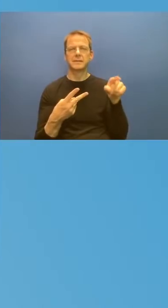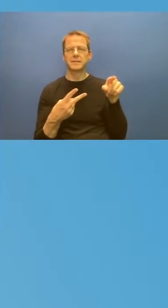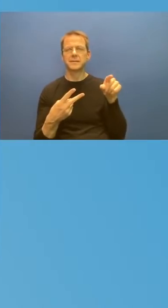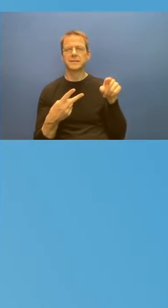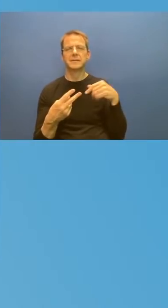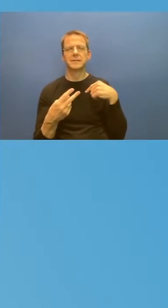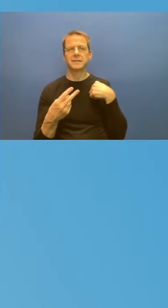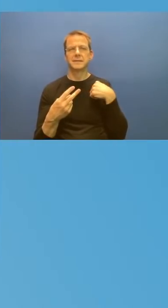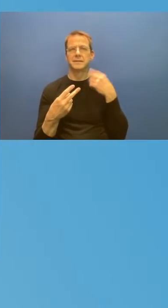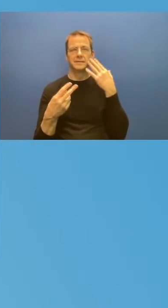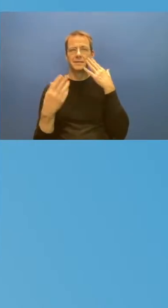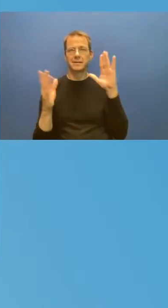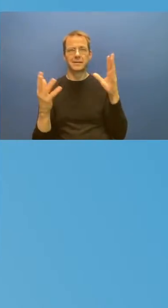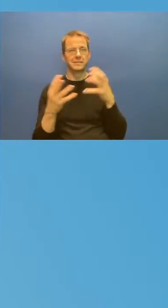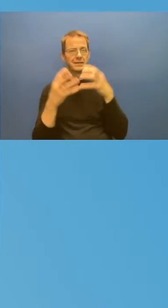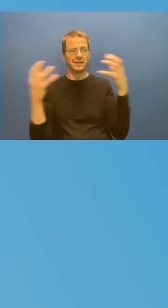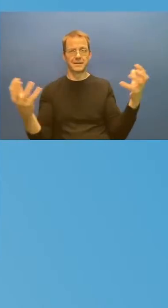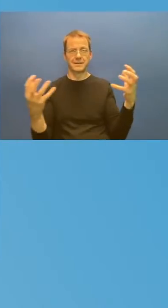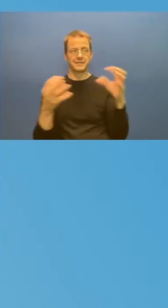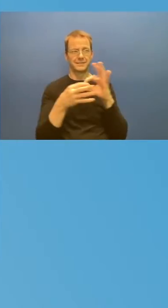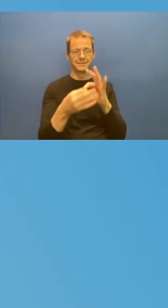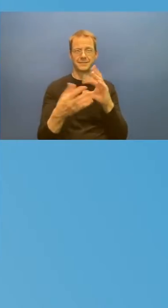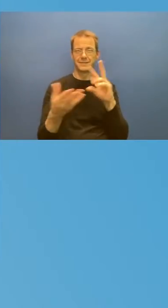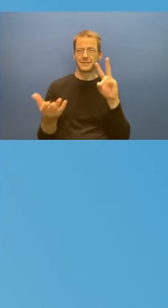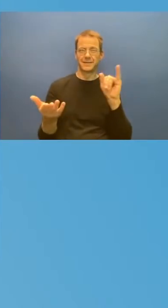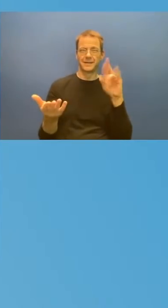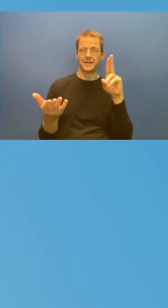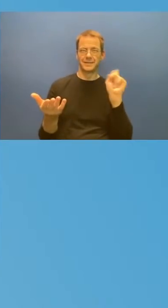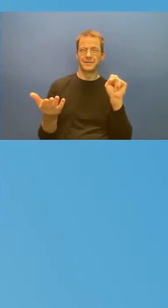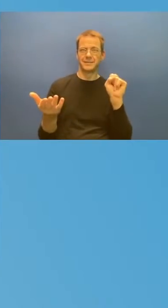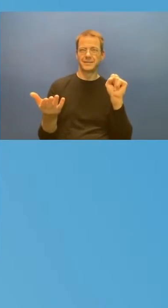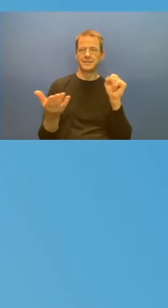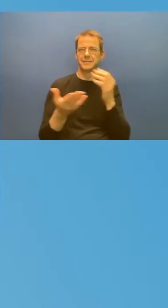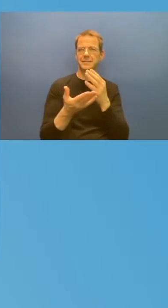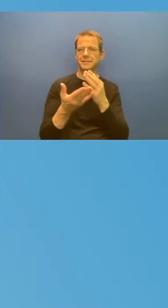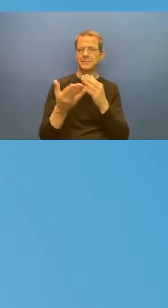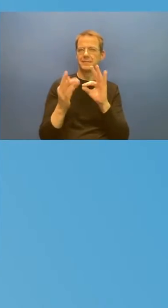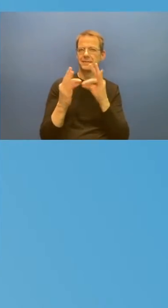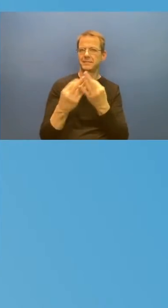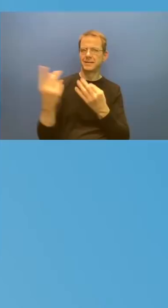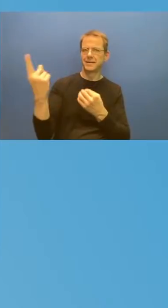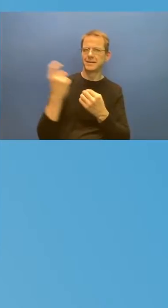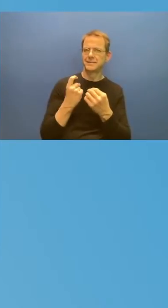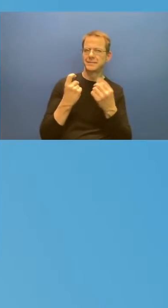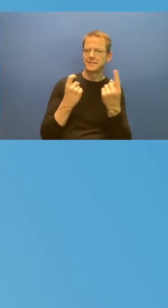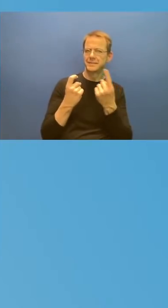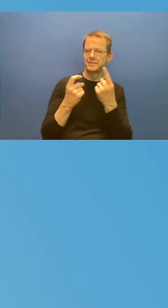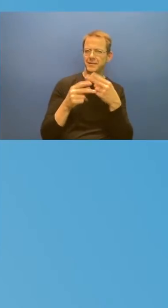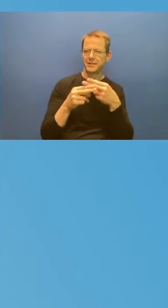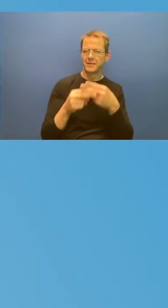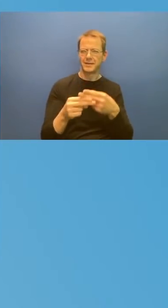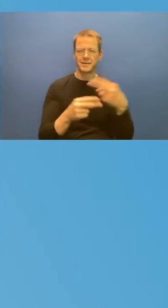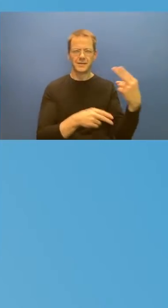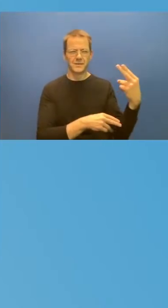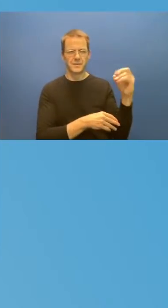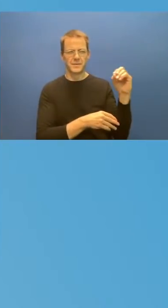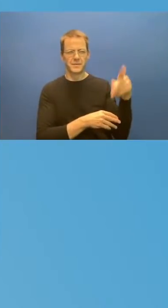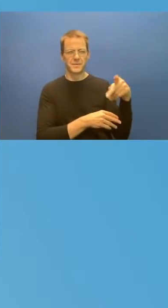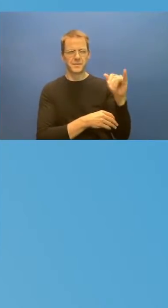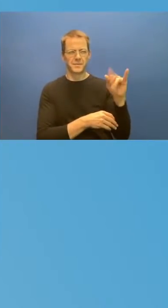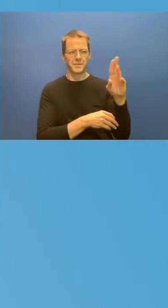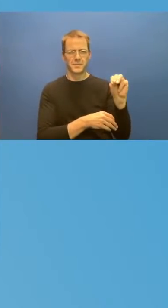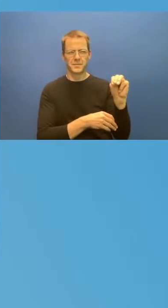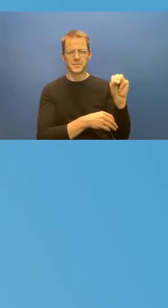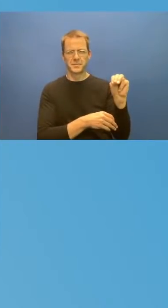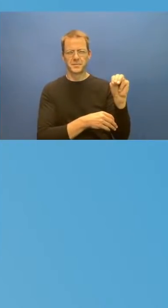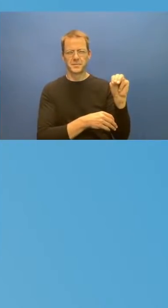Hey, maybe this is the best thing that's ever happened to us. And I just want to say, whoa, like, let's slow down. Like, maybe we can have that conversation in 2